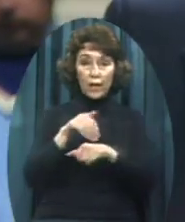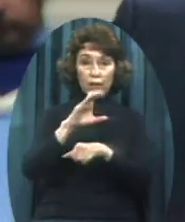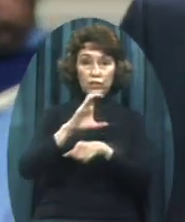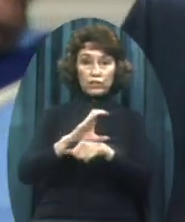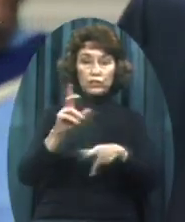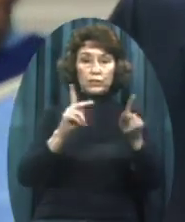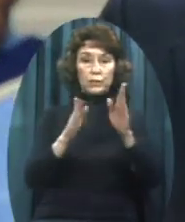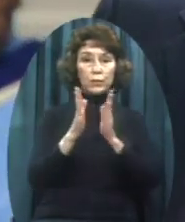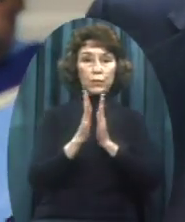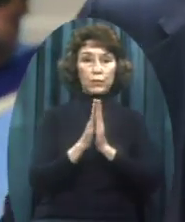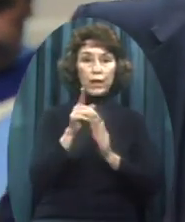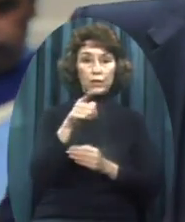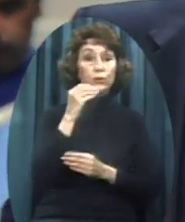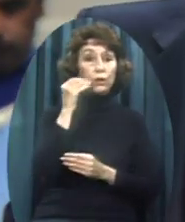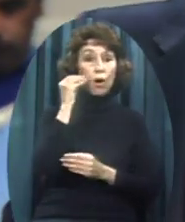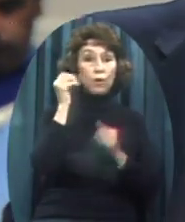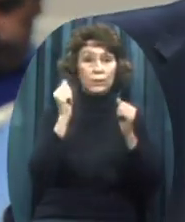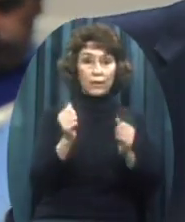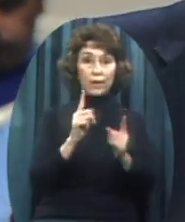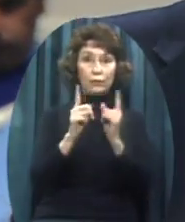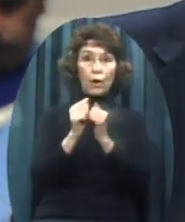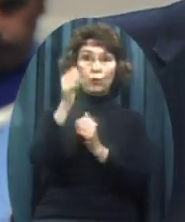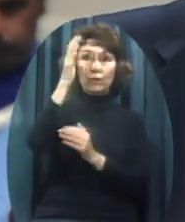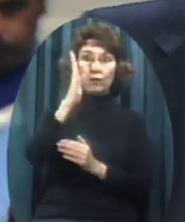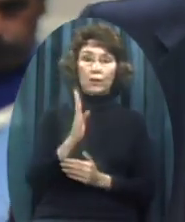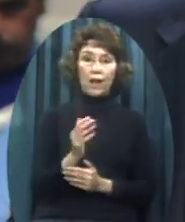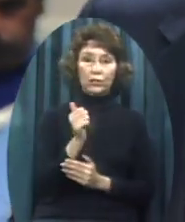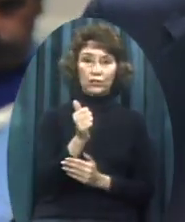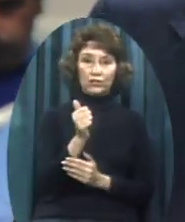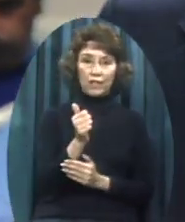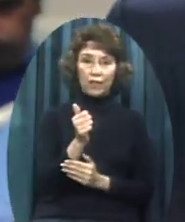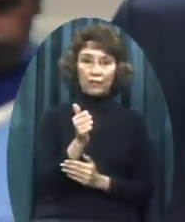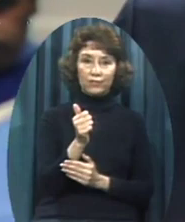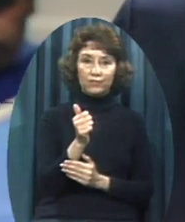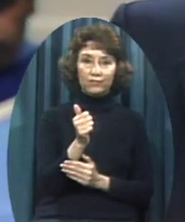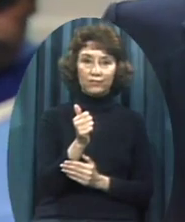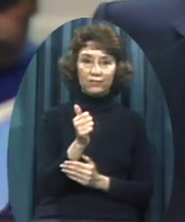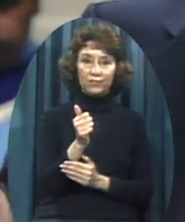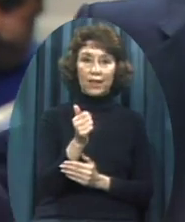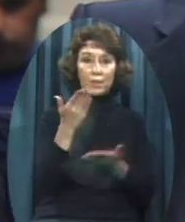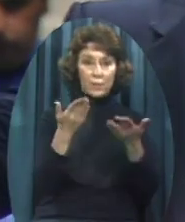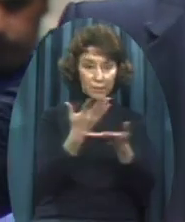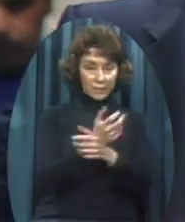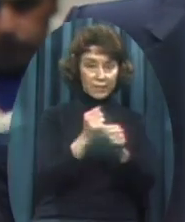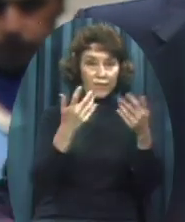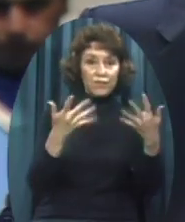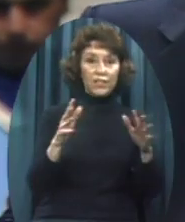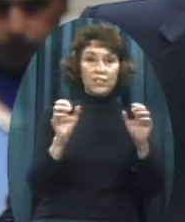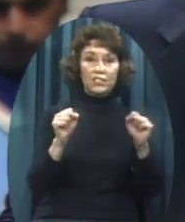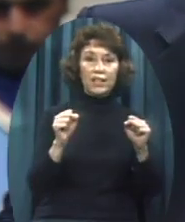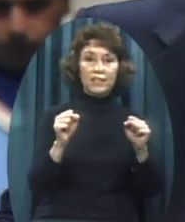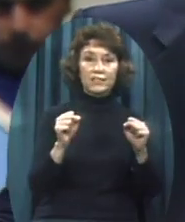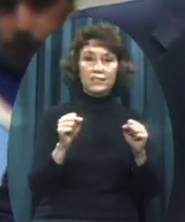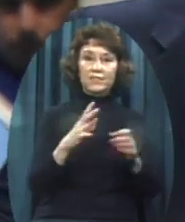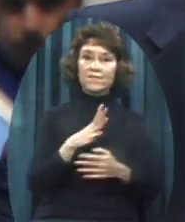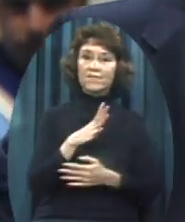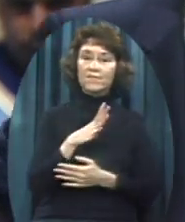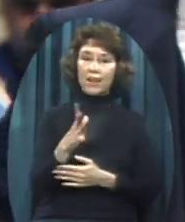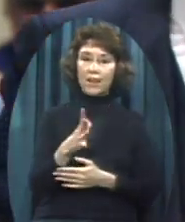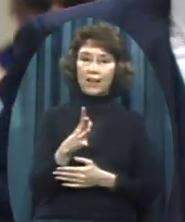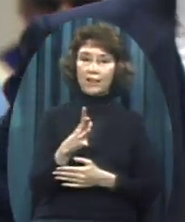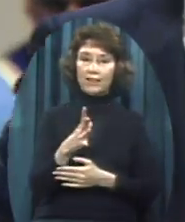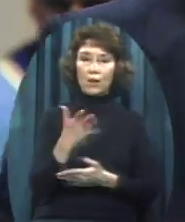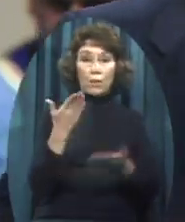closed, I want every soul winner to pray. I want every person in this building who needs Jesus as